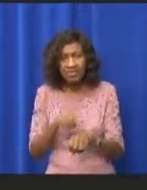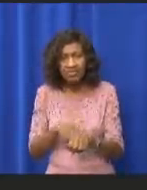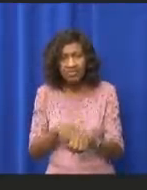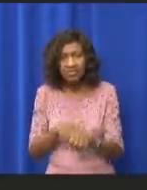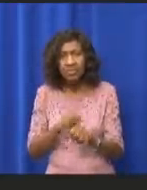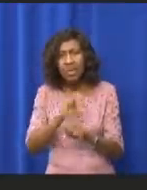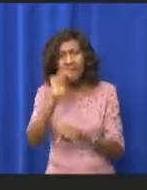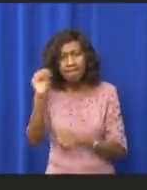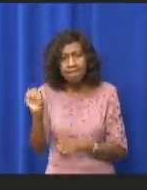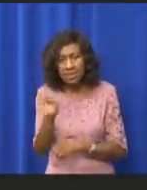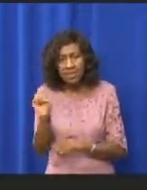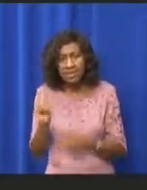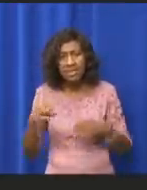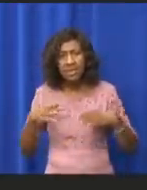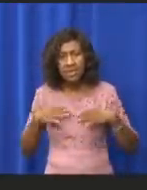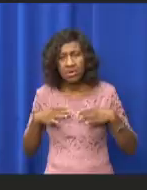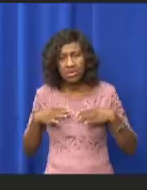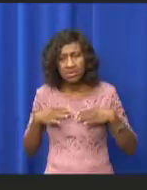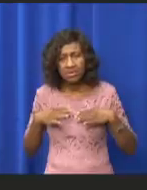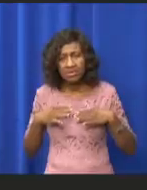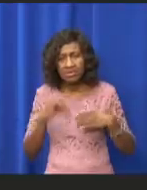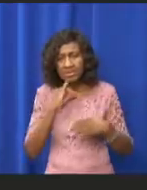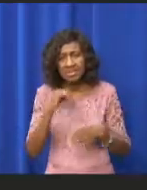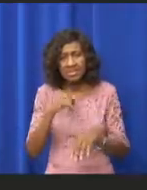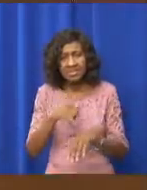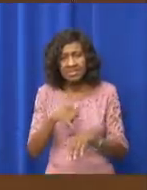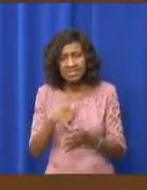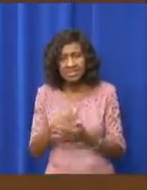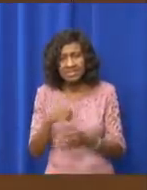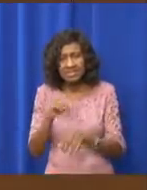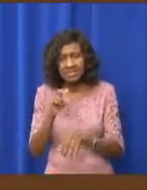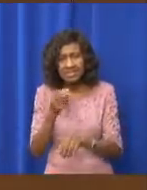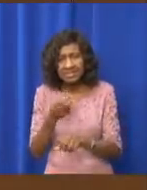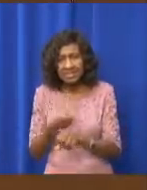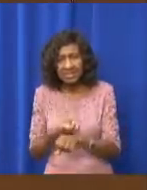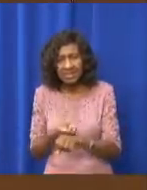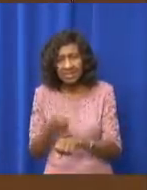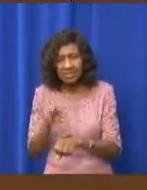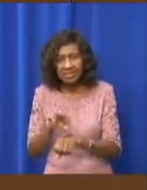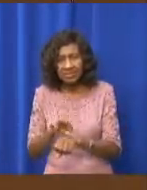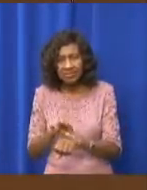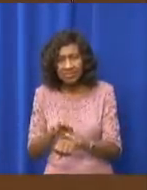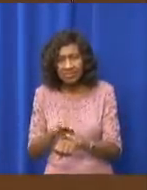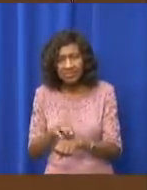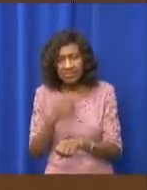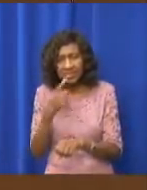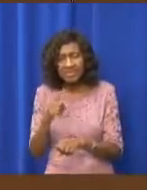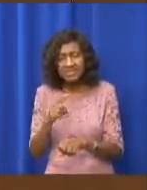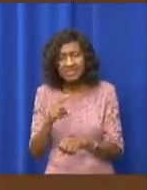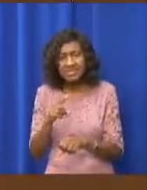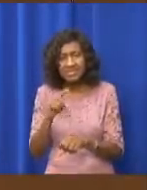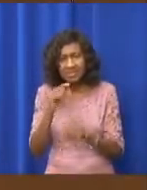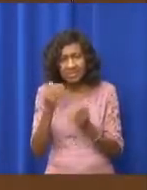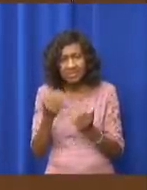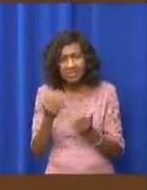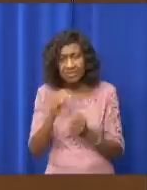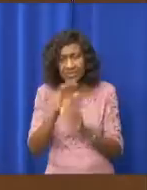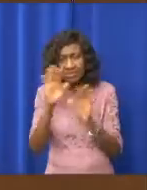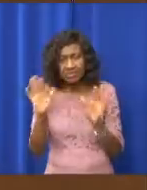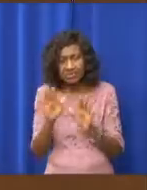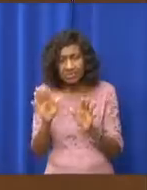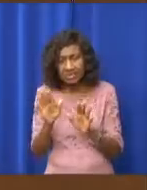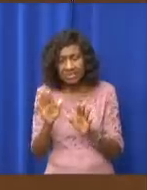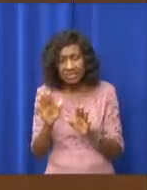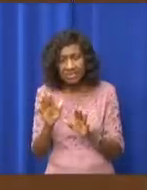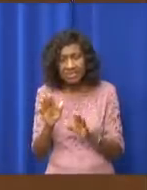Monday, the holiday, that is also a hard curfew? No, so I just explained the hard curfew this coming Sunday and Monday will only